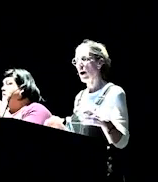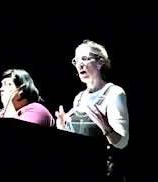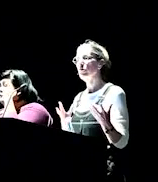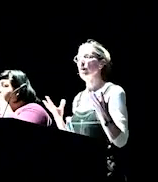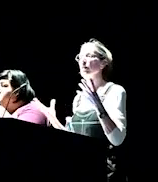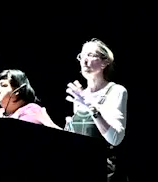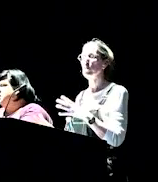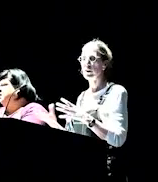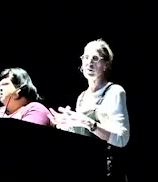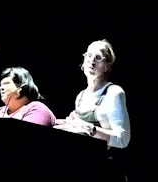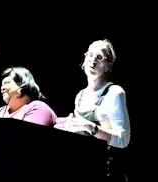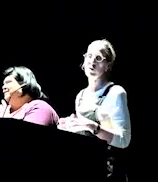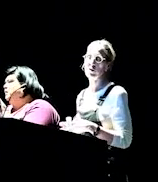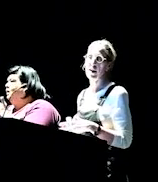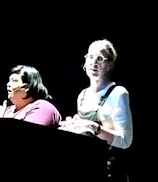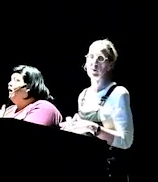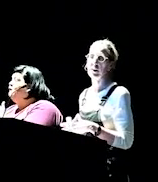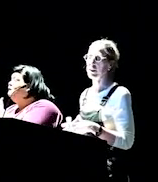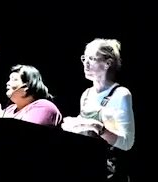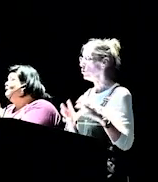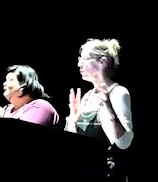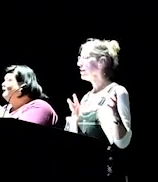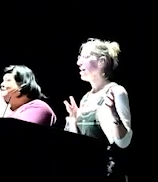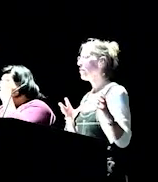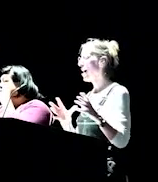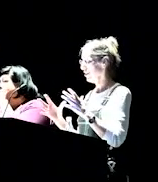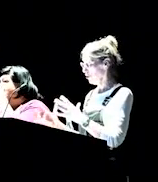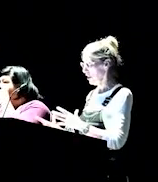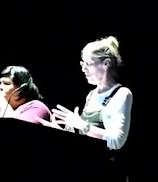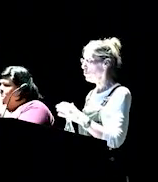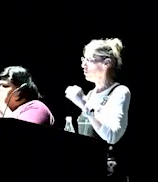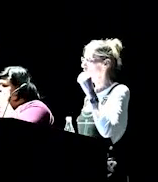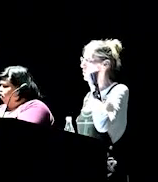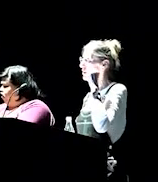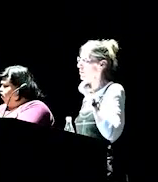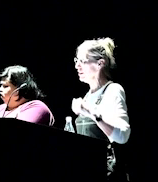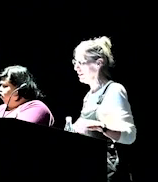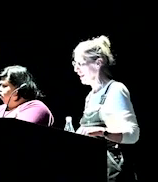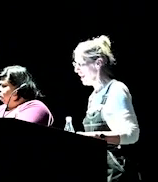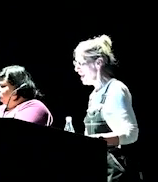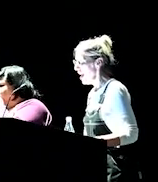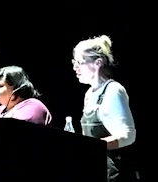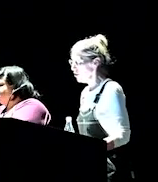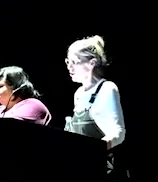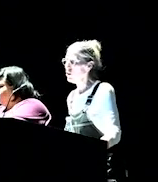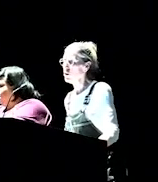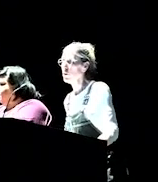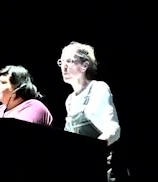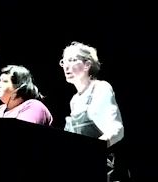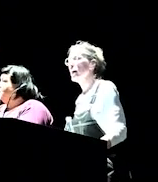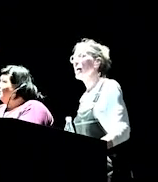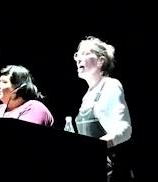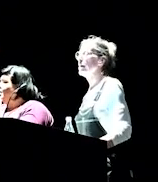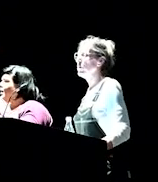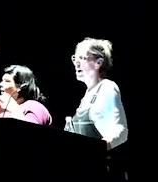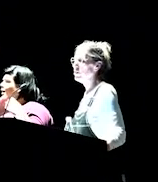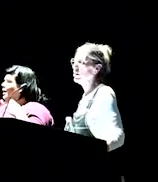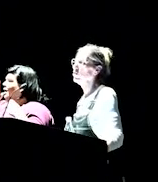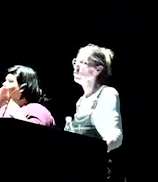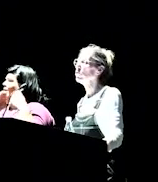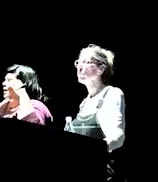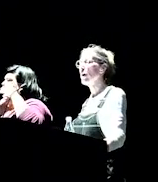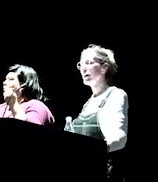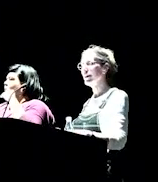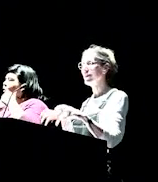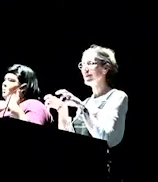me, and often people are given more responsibility. If you're doing that well, you're given more responsibility. And you're working on